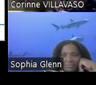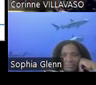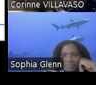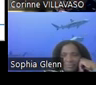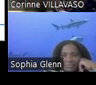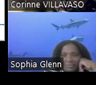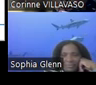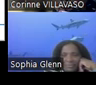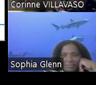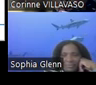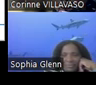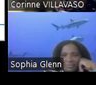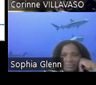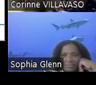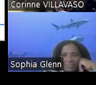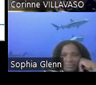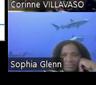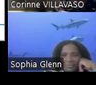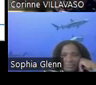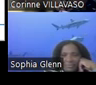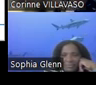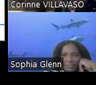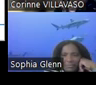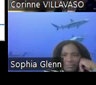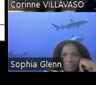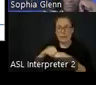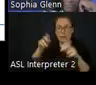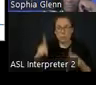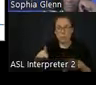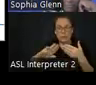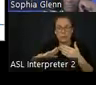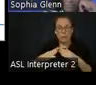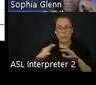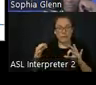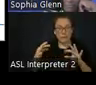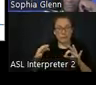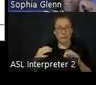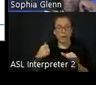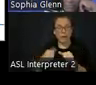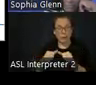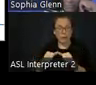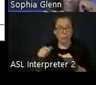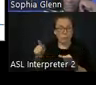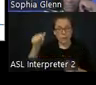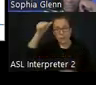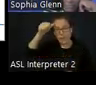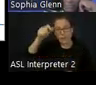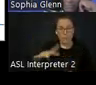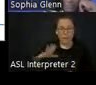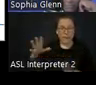gentleman who spoke at the in-person community feedback, his words just keep playing over in my